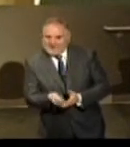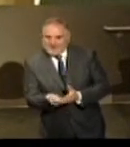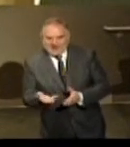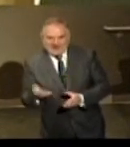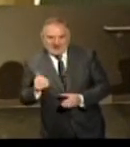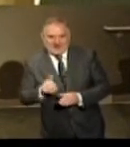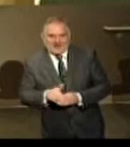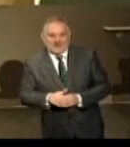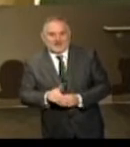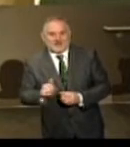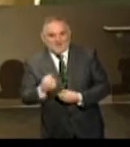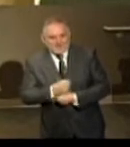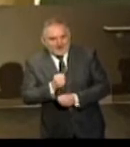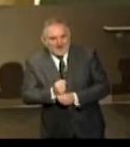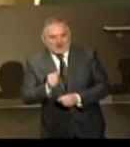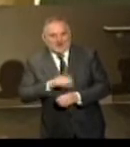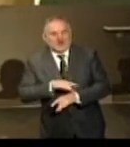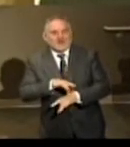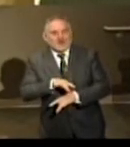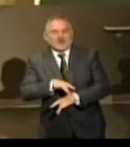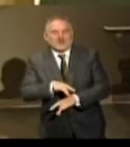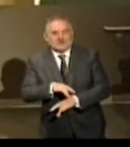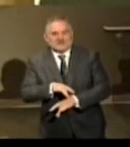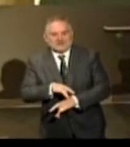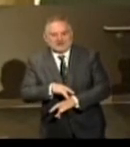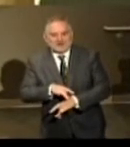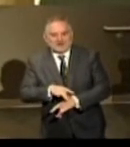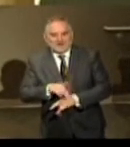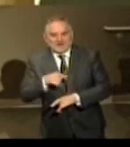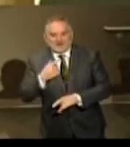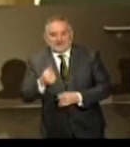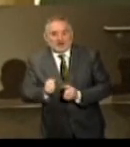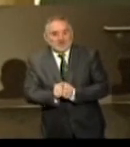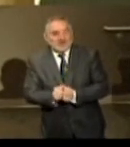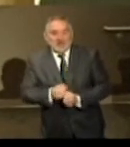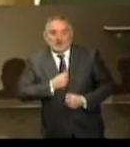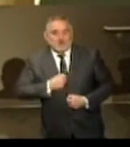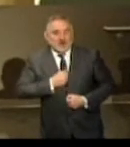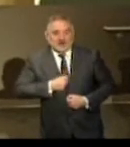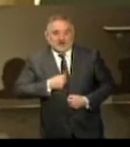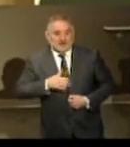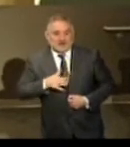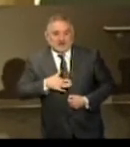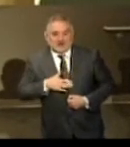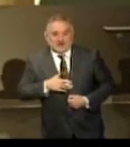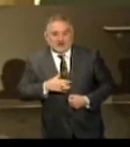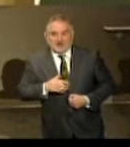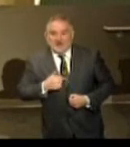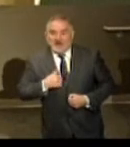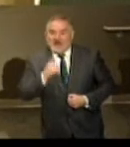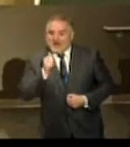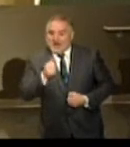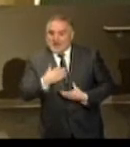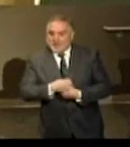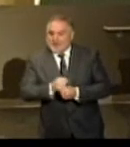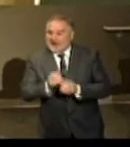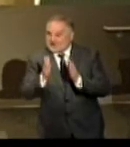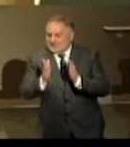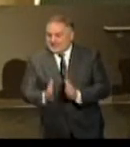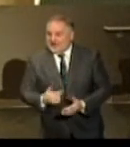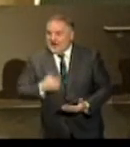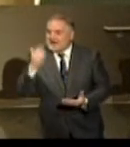everything that's ever made upon this earth. I say without apology, I'm a creationist. I believe in